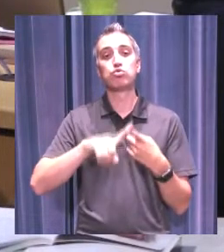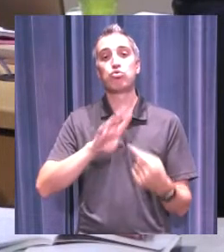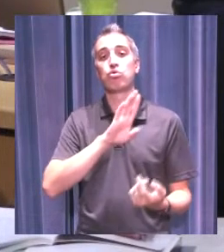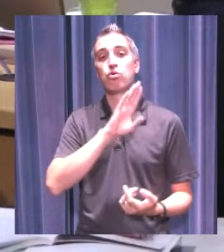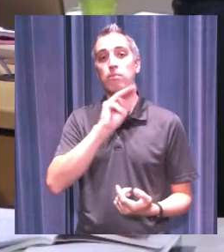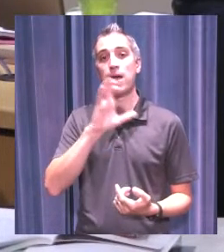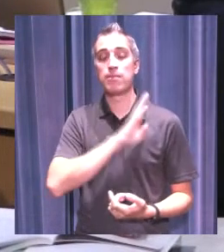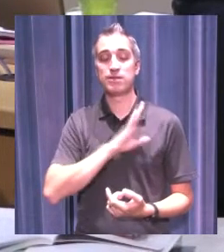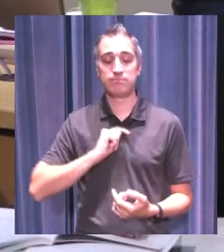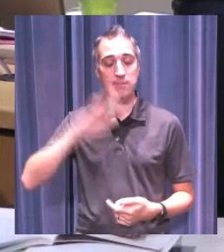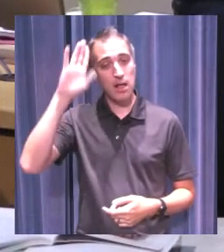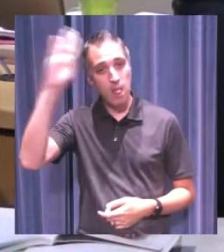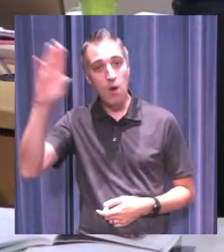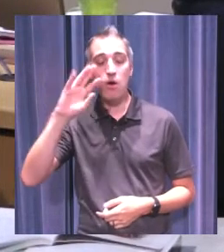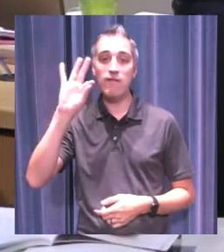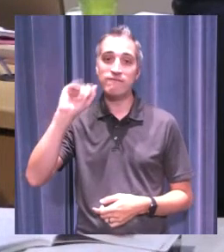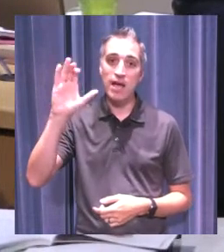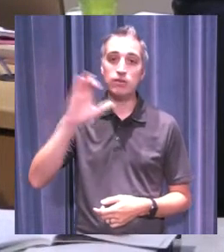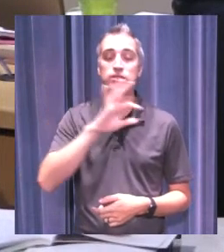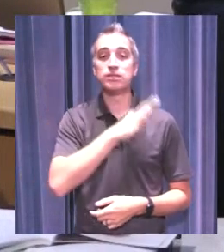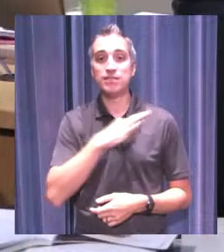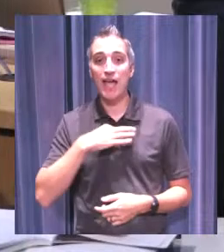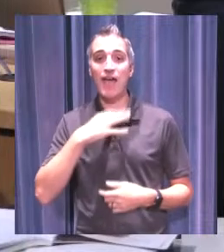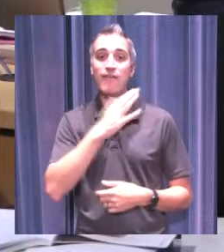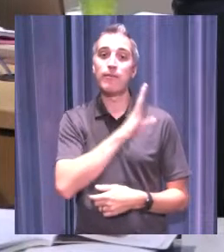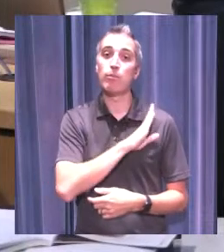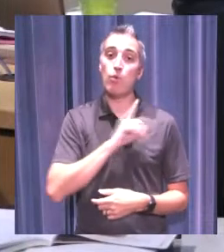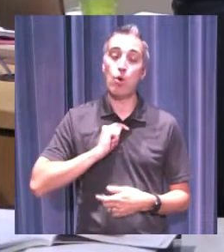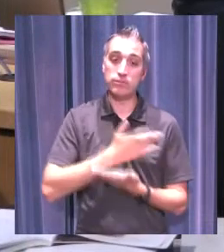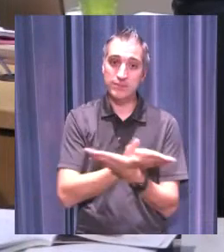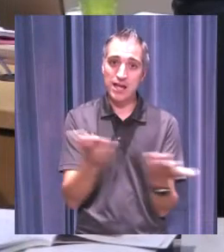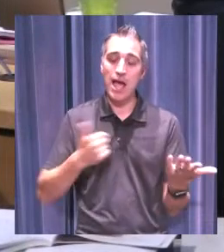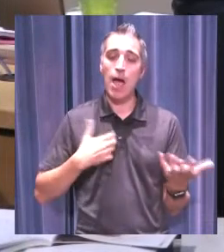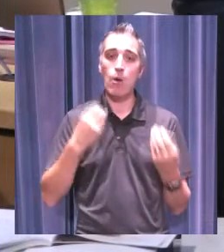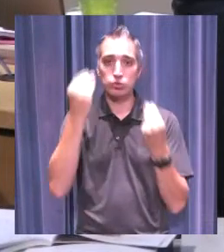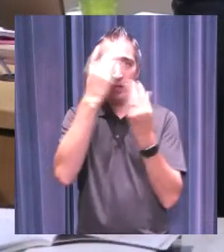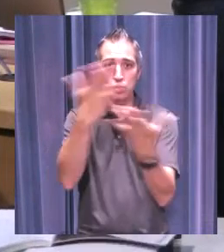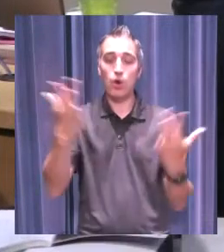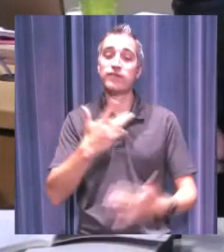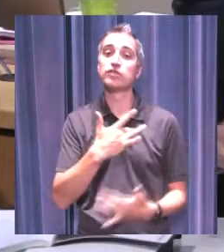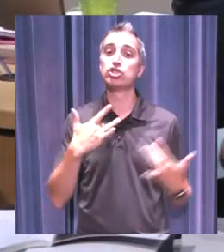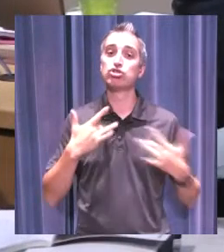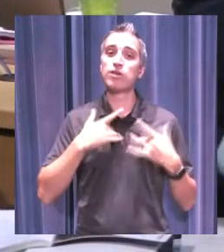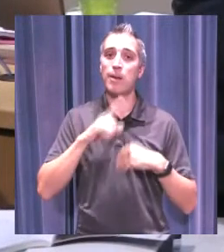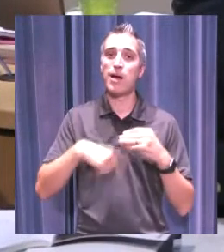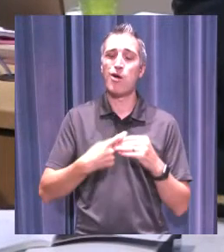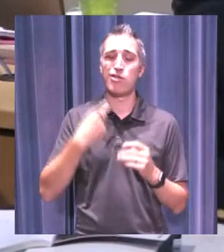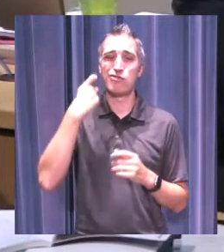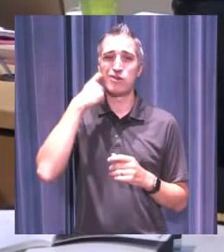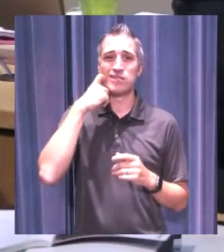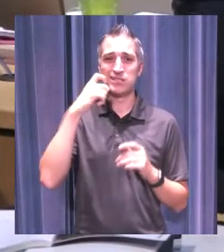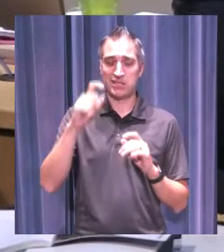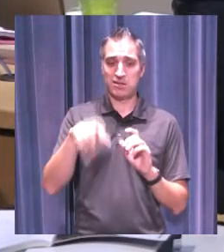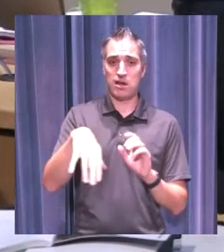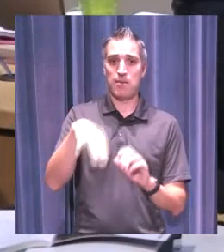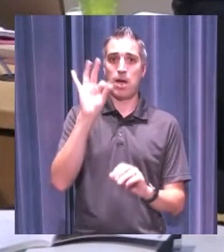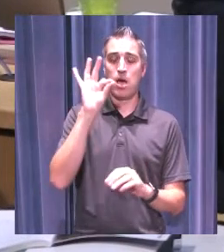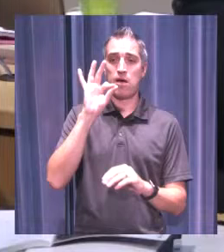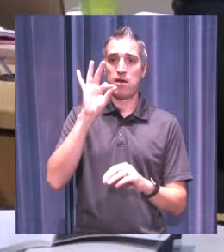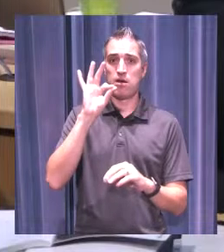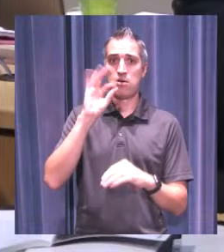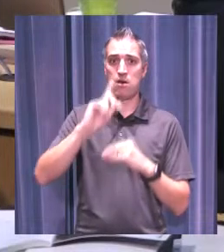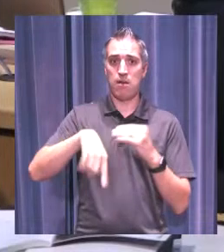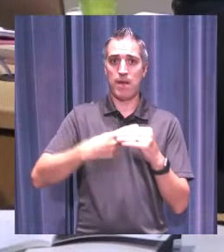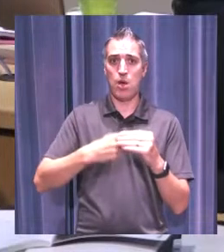Trustees, hello Mott faculty, staff, and members of the board. I'm sending this letter to voice my concerns about the recent revelations regarding the direction